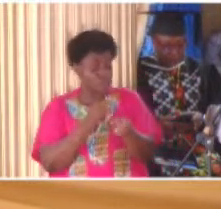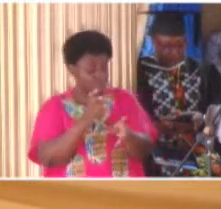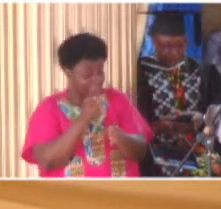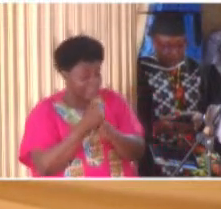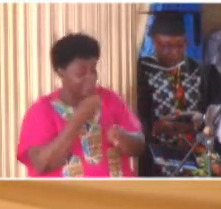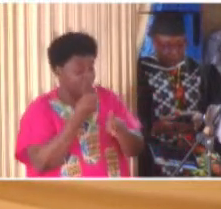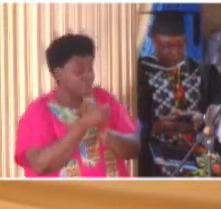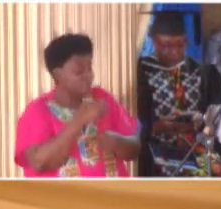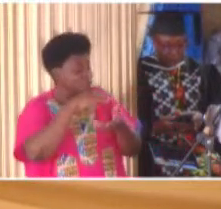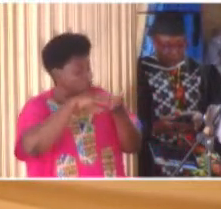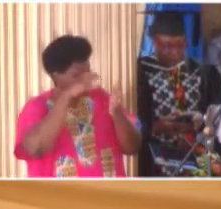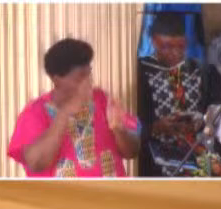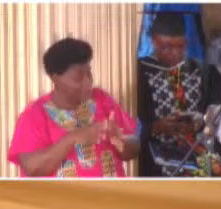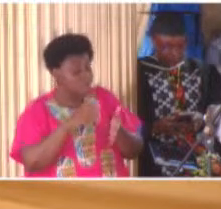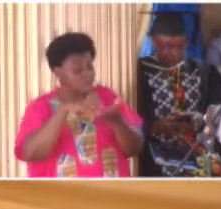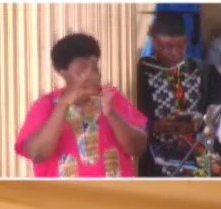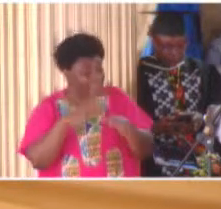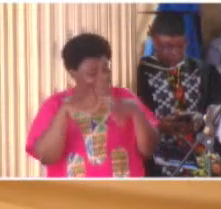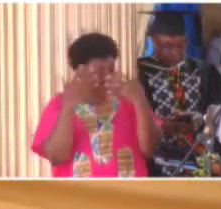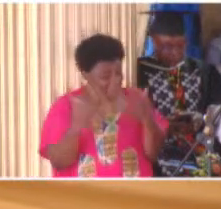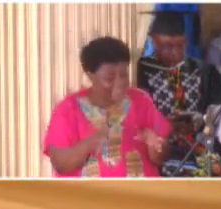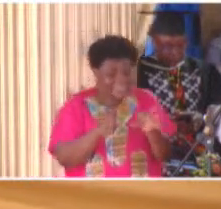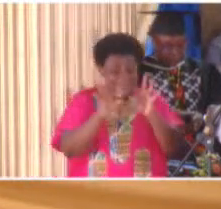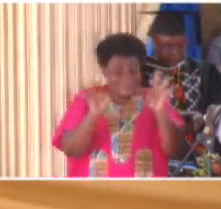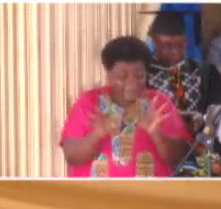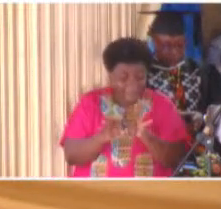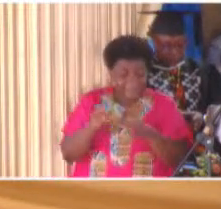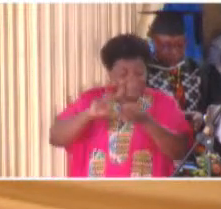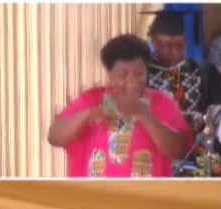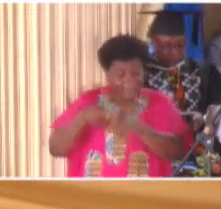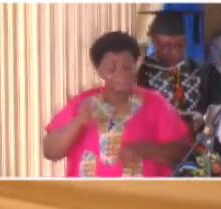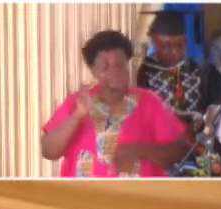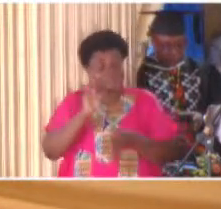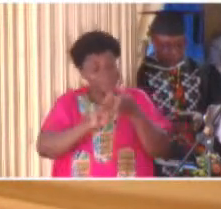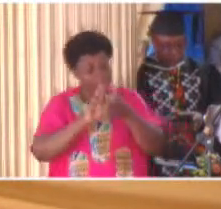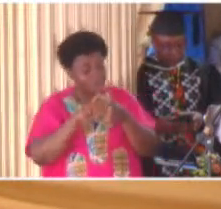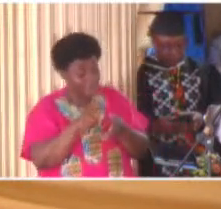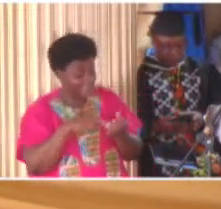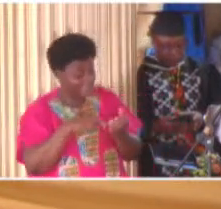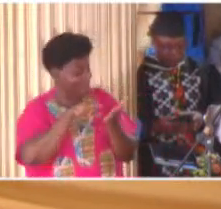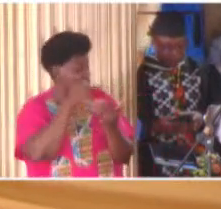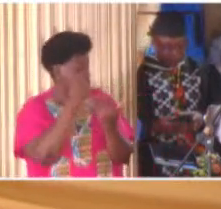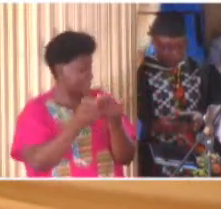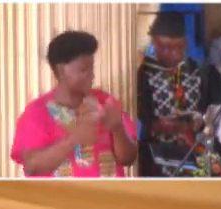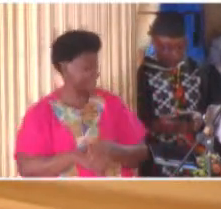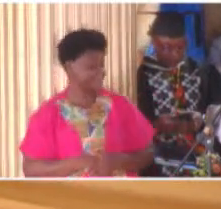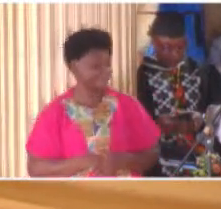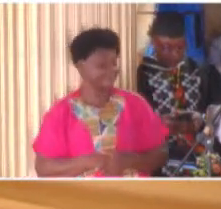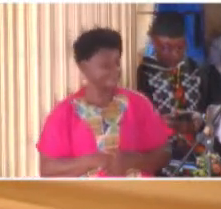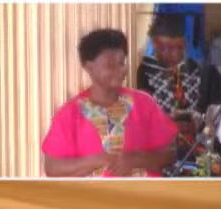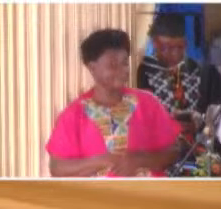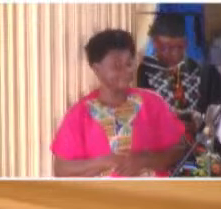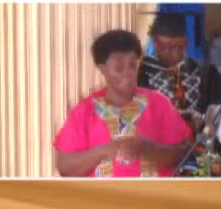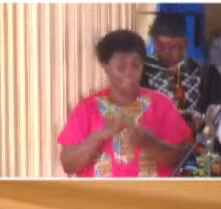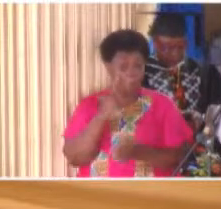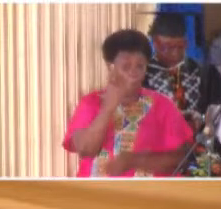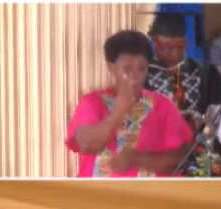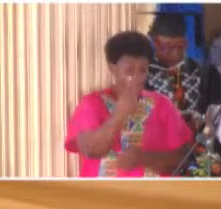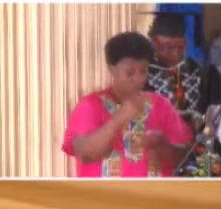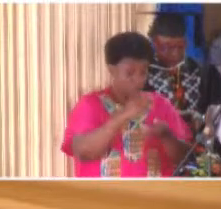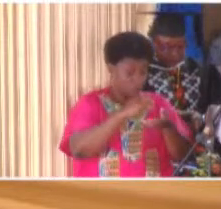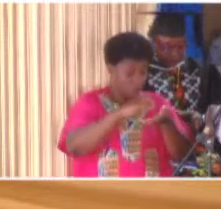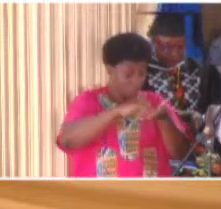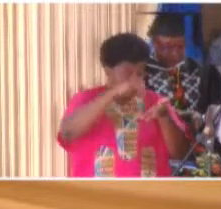students, alumni, faculty, and friends of the university for such initiatives. One student,